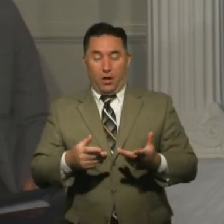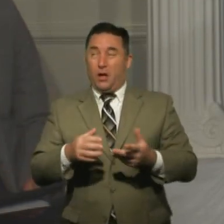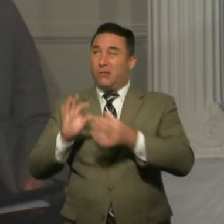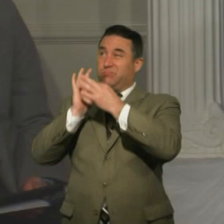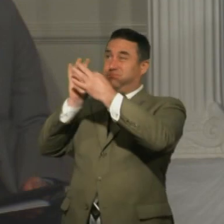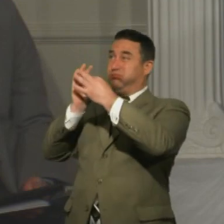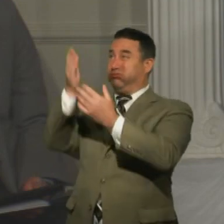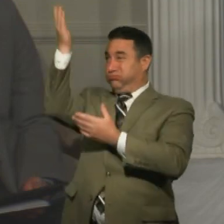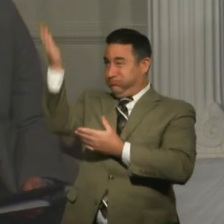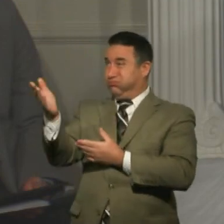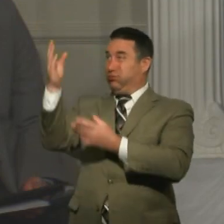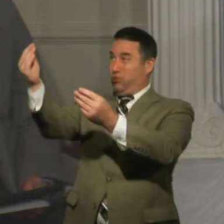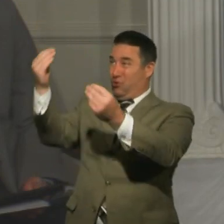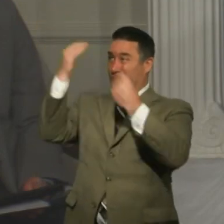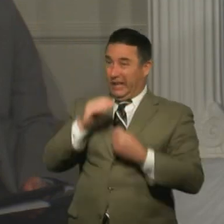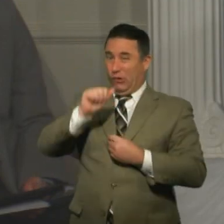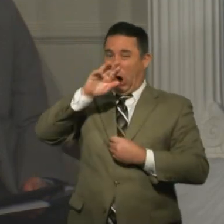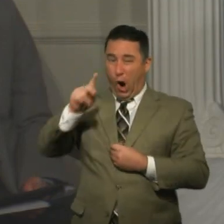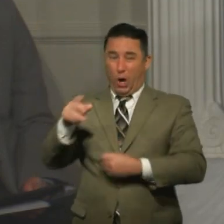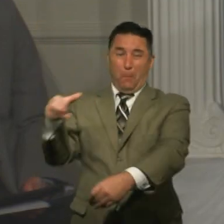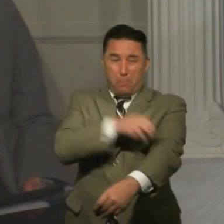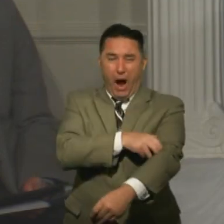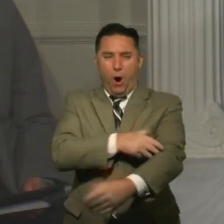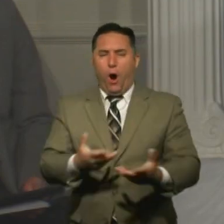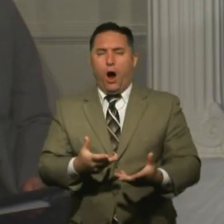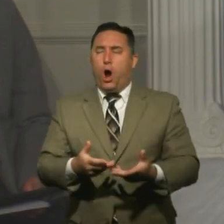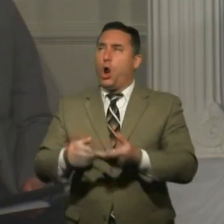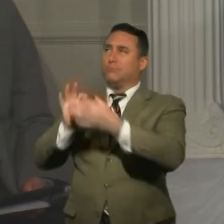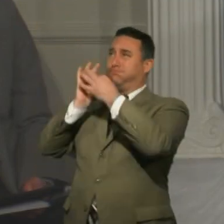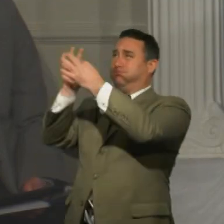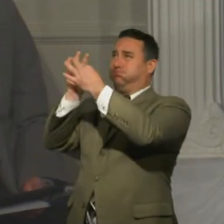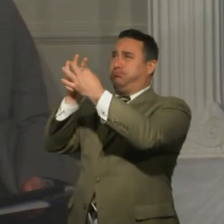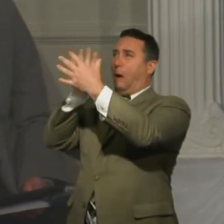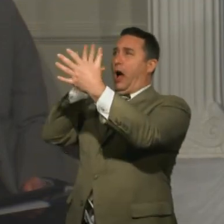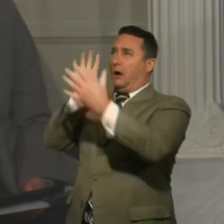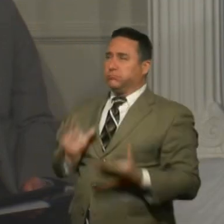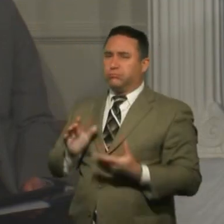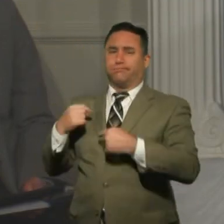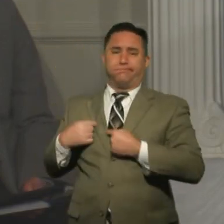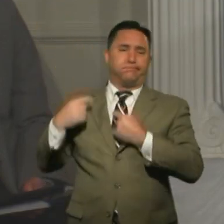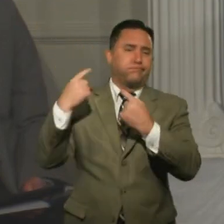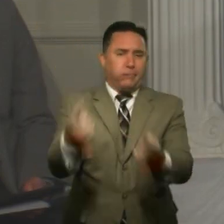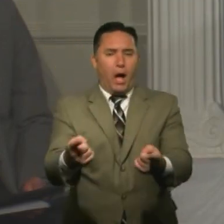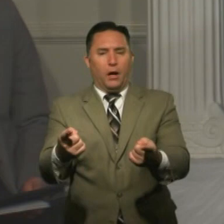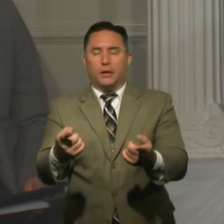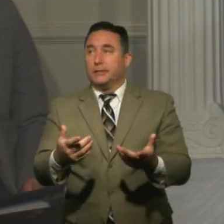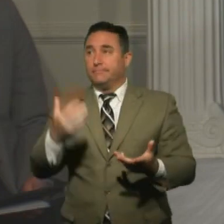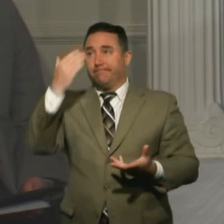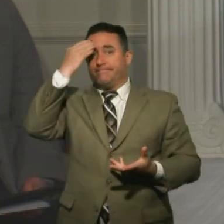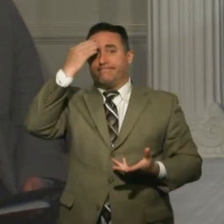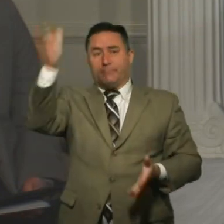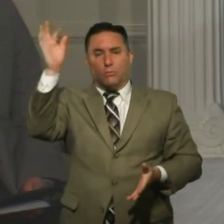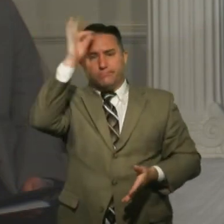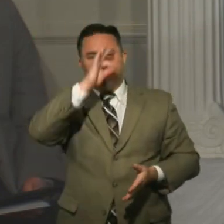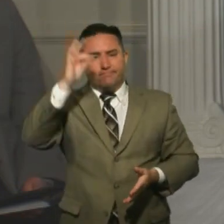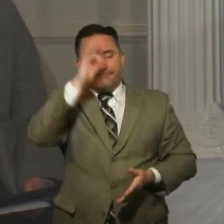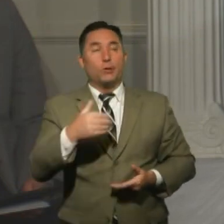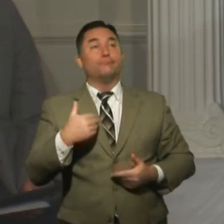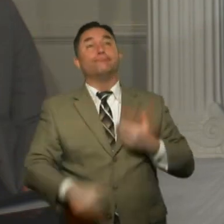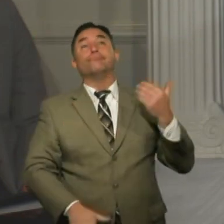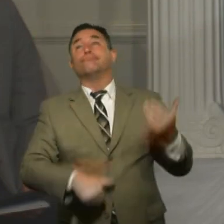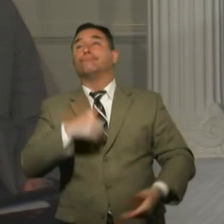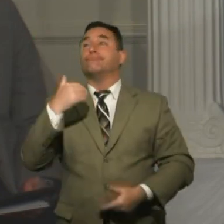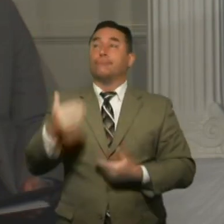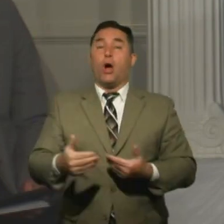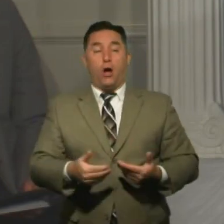relationship with the one who gave that ark its power. They had lost the relationship a long time before and they didn't even know it. They were going through the motions.